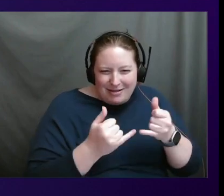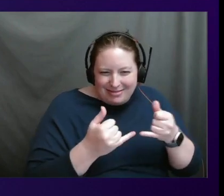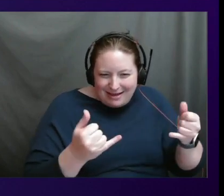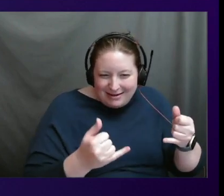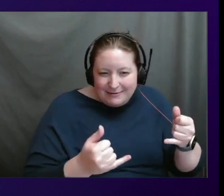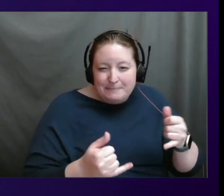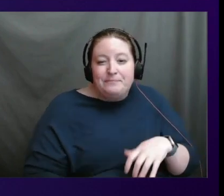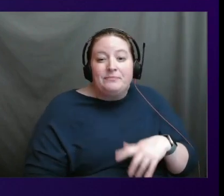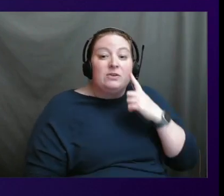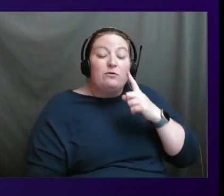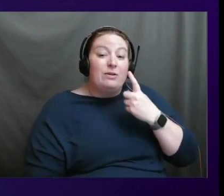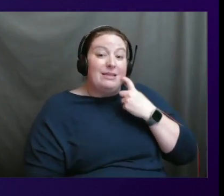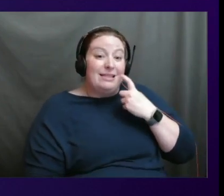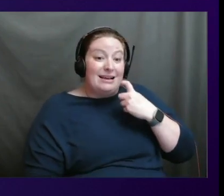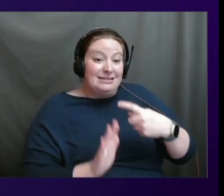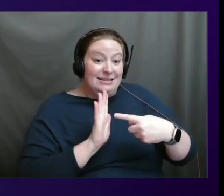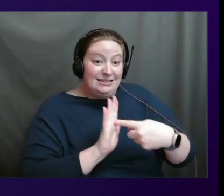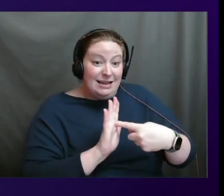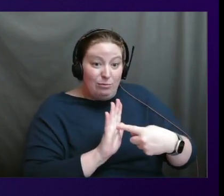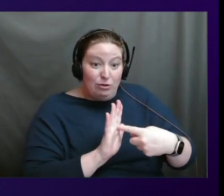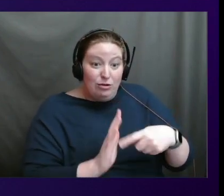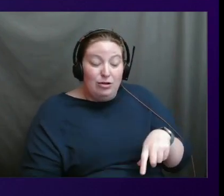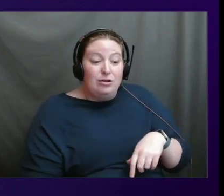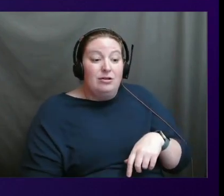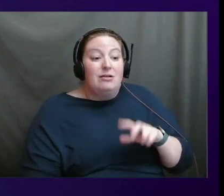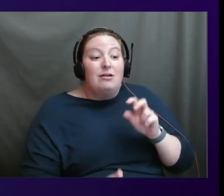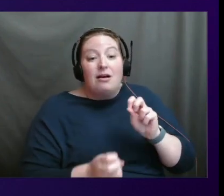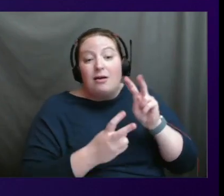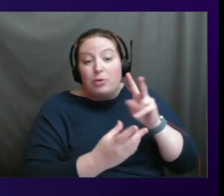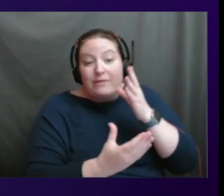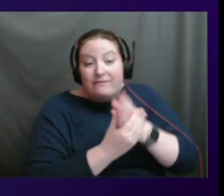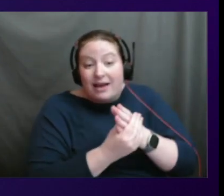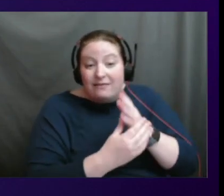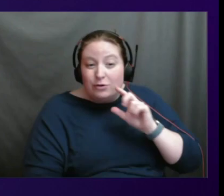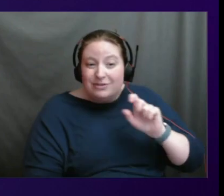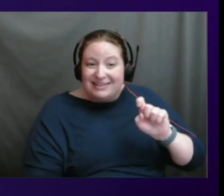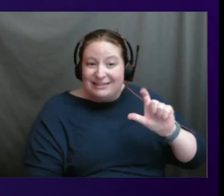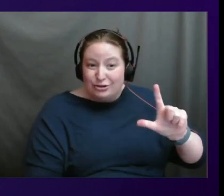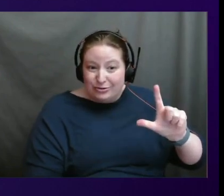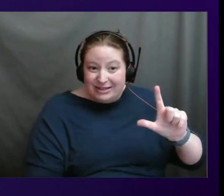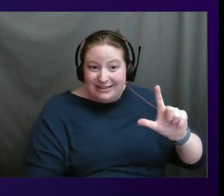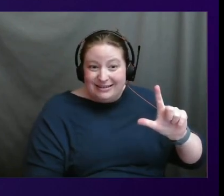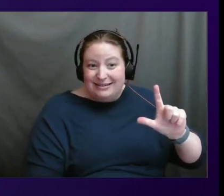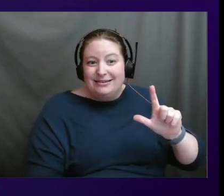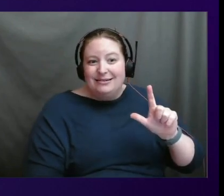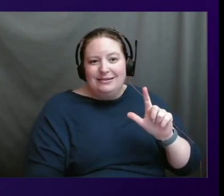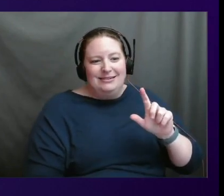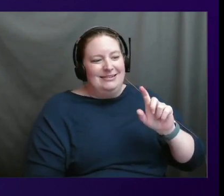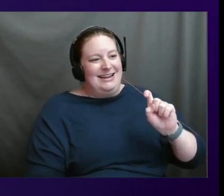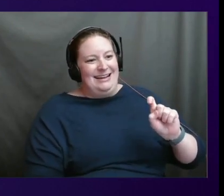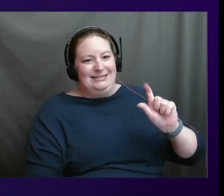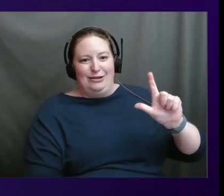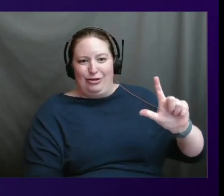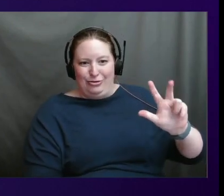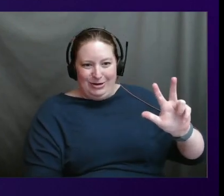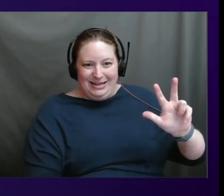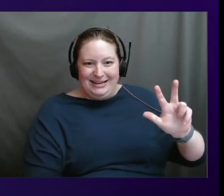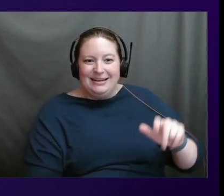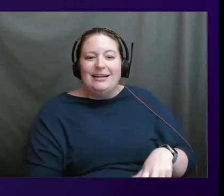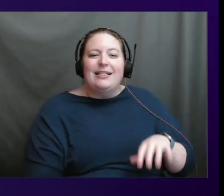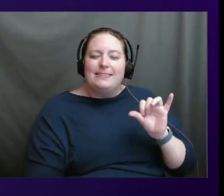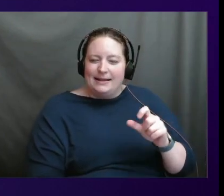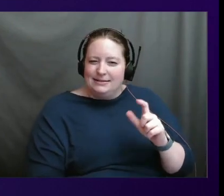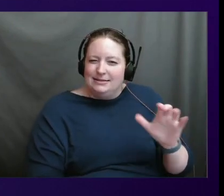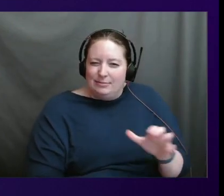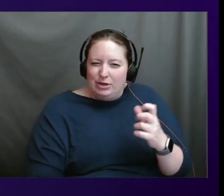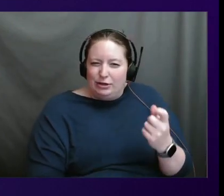the last example when we were saying, upload file to an X3 bucket. That's something it can do in one step with one block of code. So if you do that